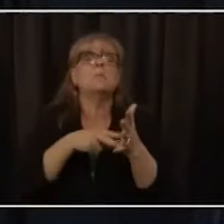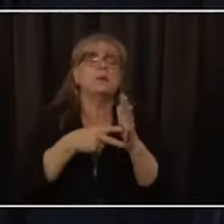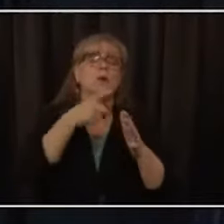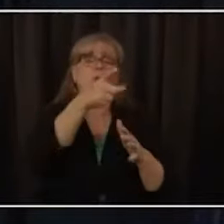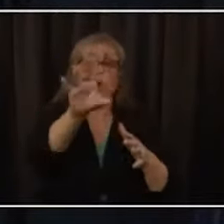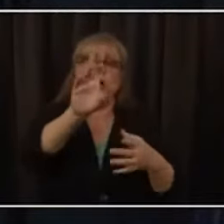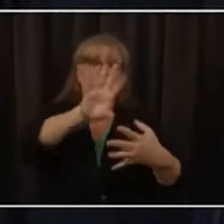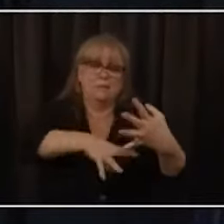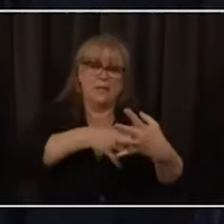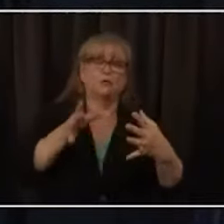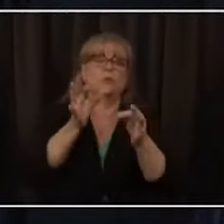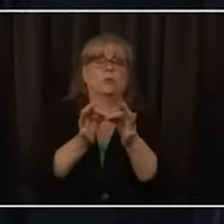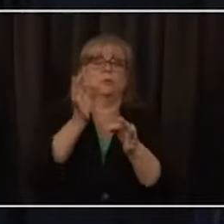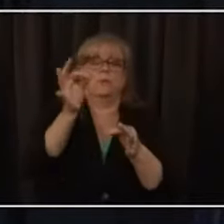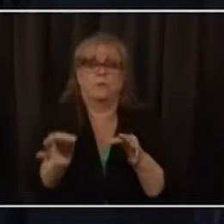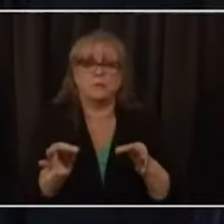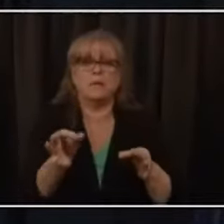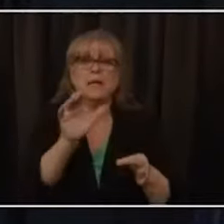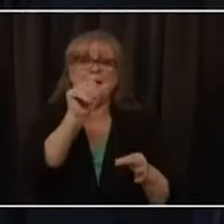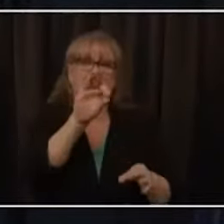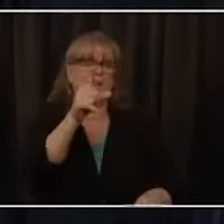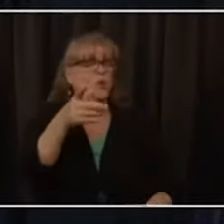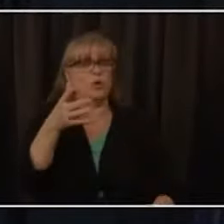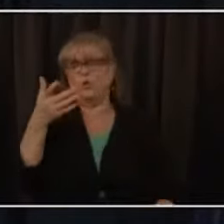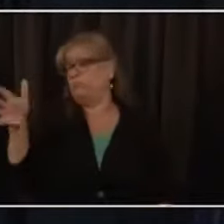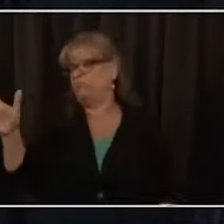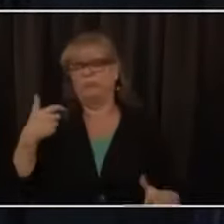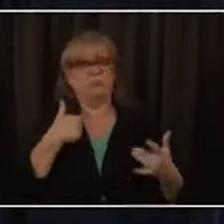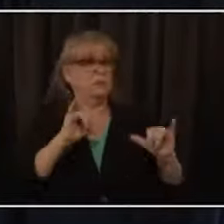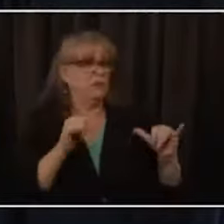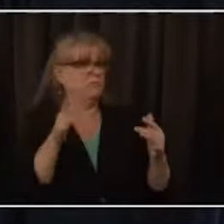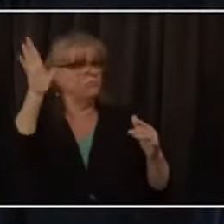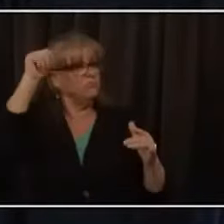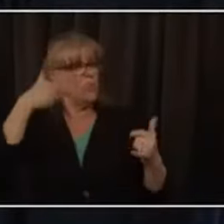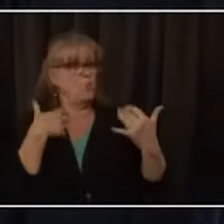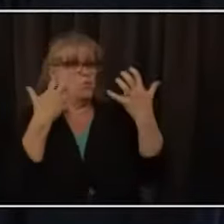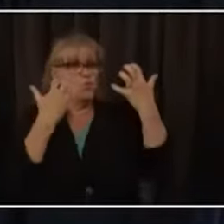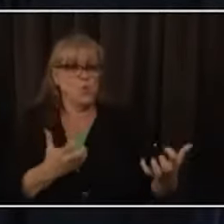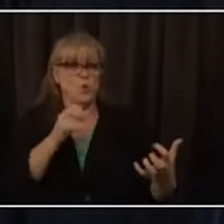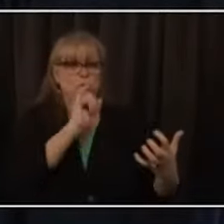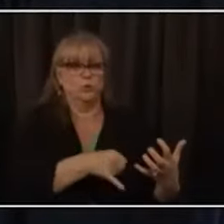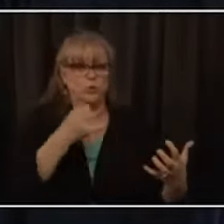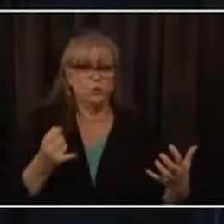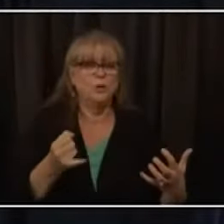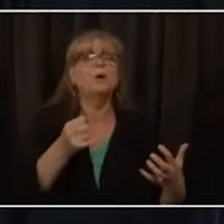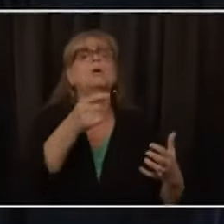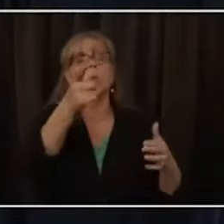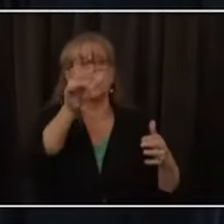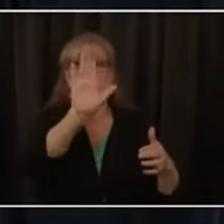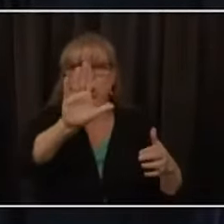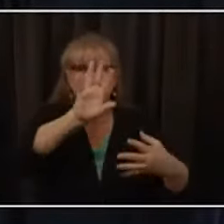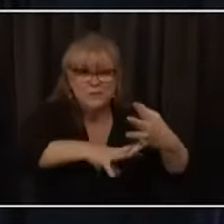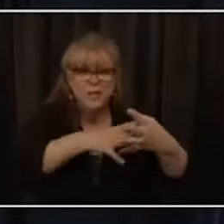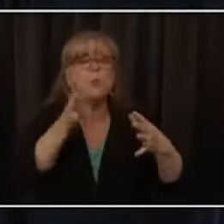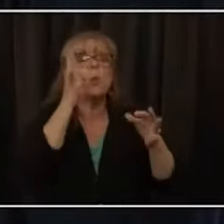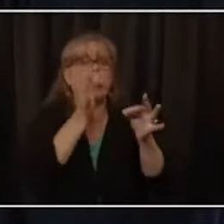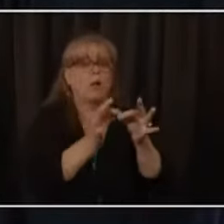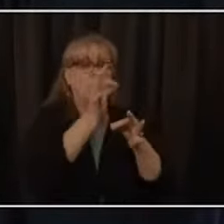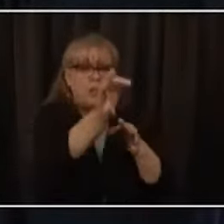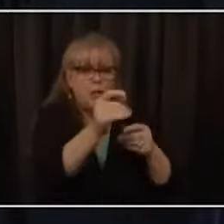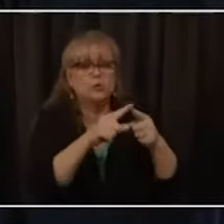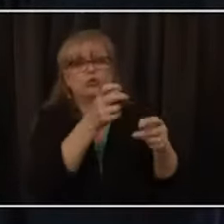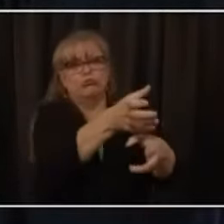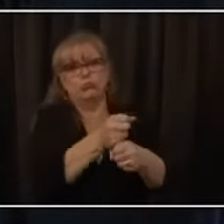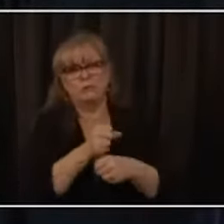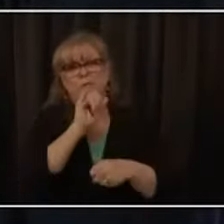you want J&J and not Moderna or Pfizer, you will have to then reschedule once that becomes available again. That's a summary